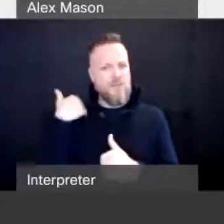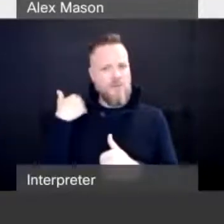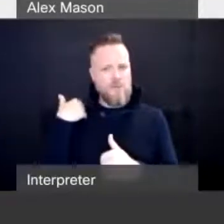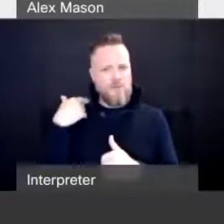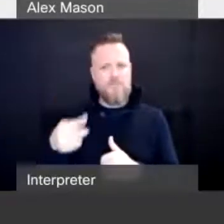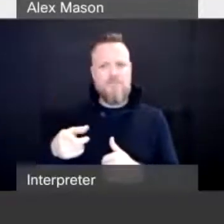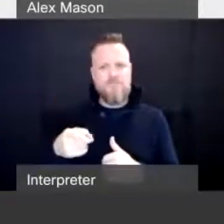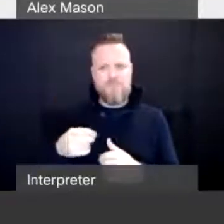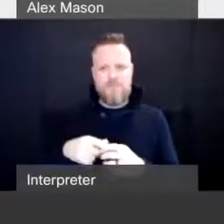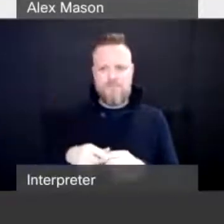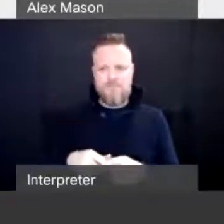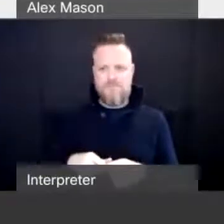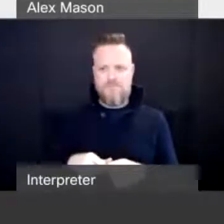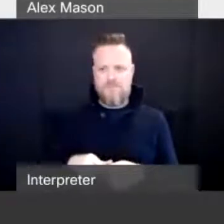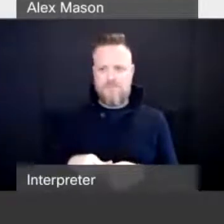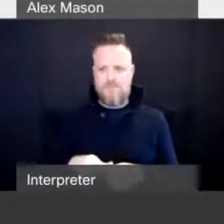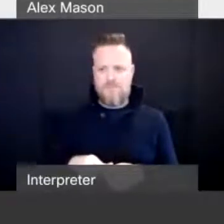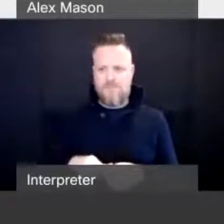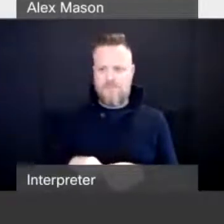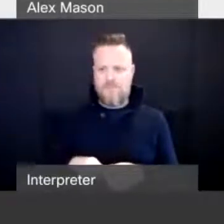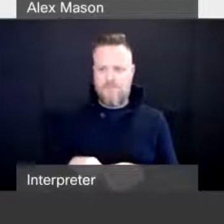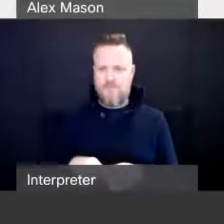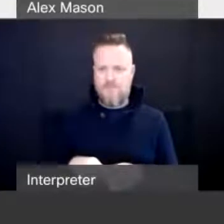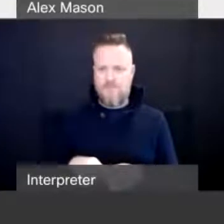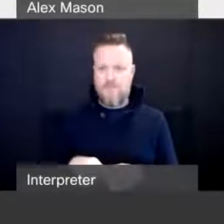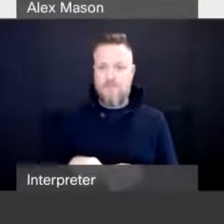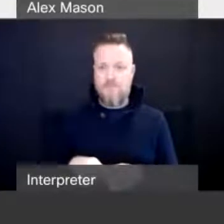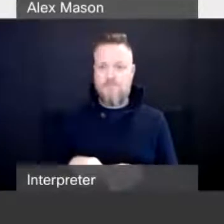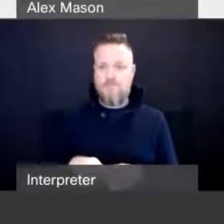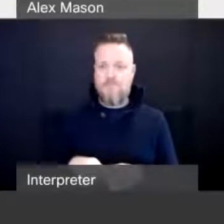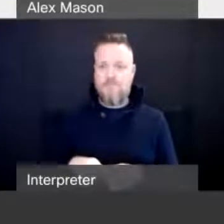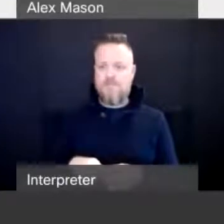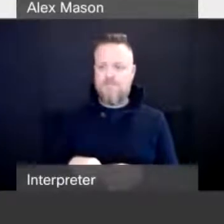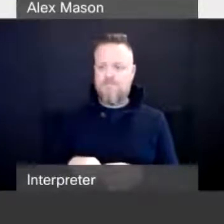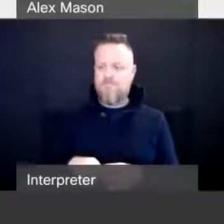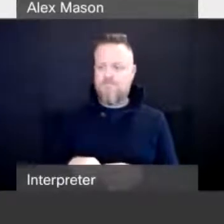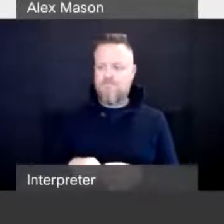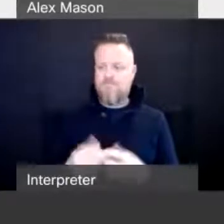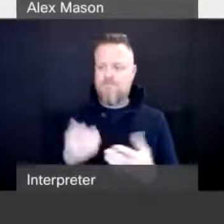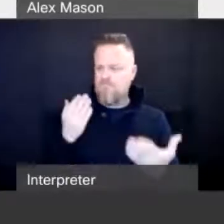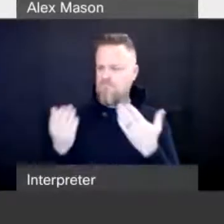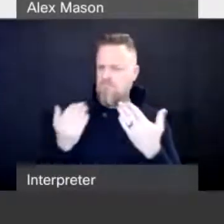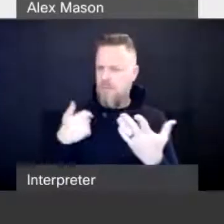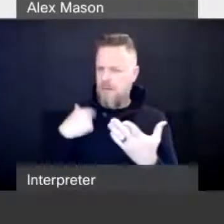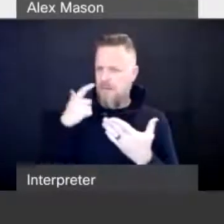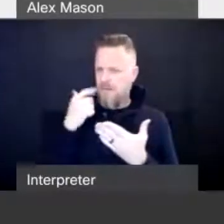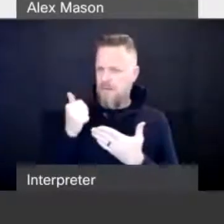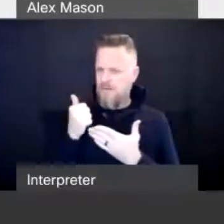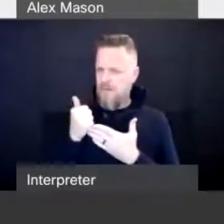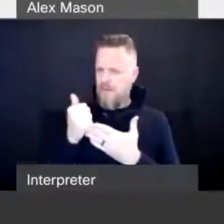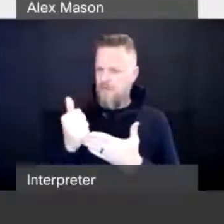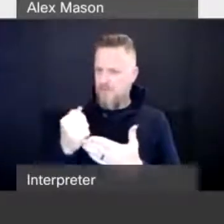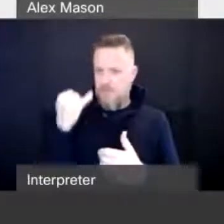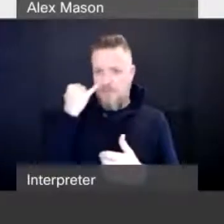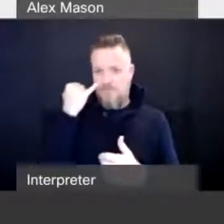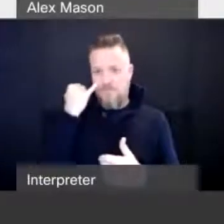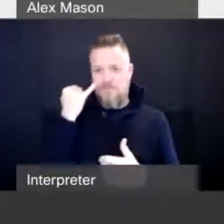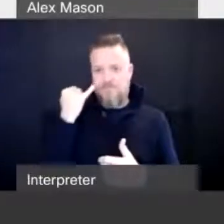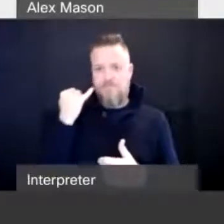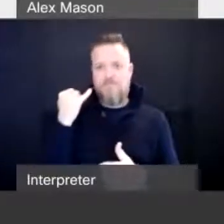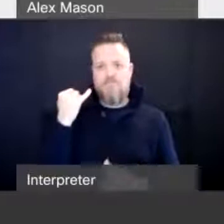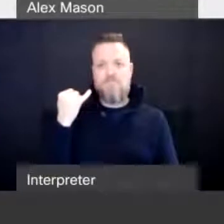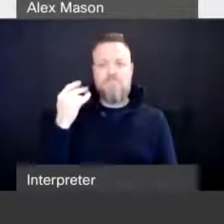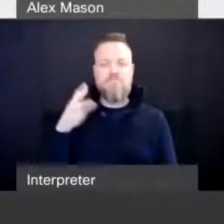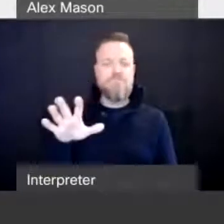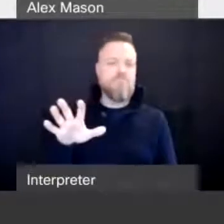legislation at the time. And so I think it might be helpful if you could just quickly, if you're going to do,